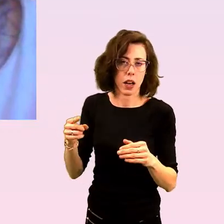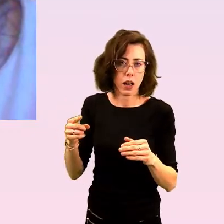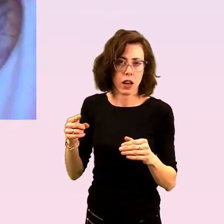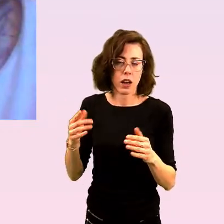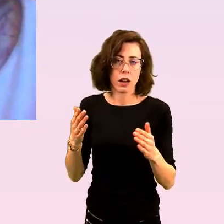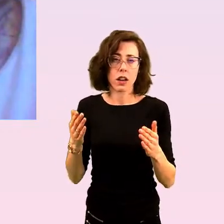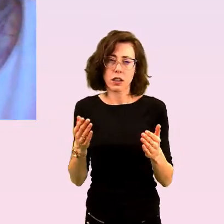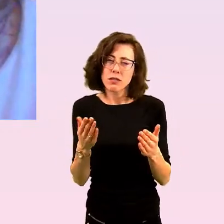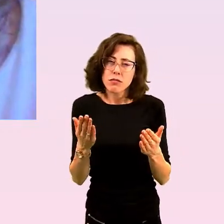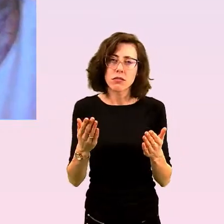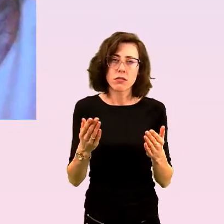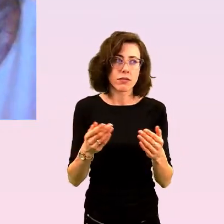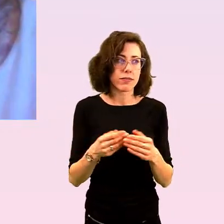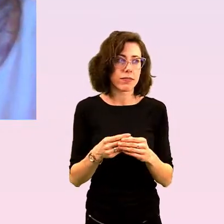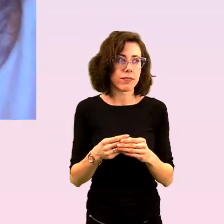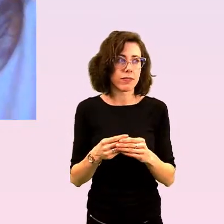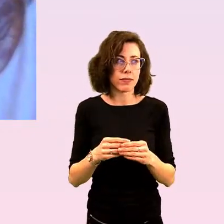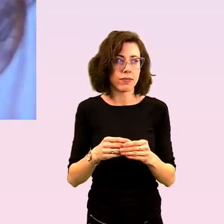Siobhan, sorry.